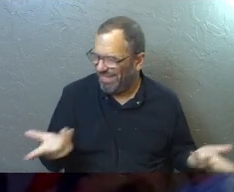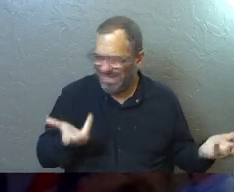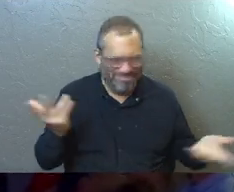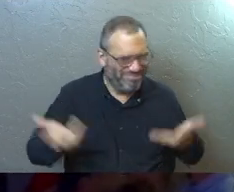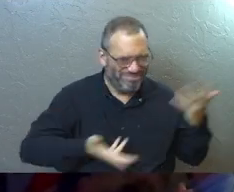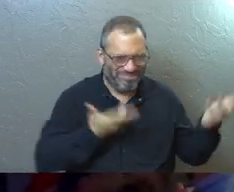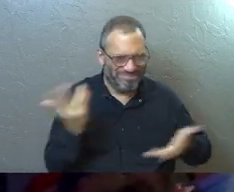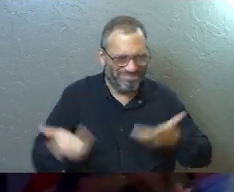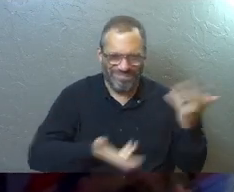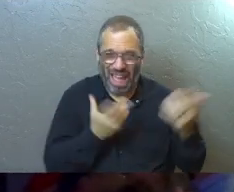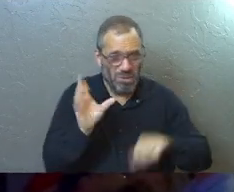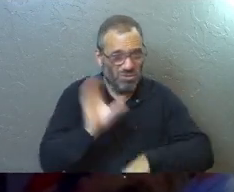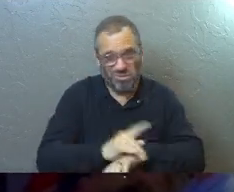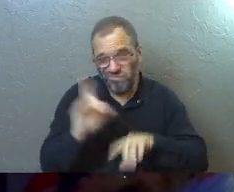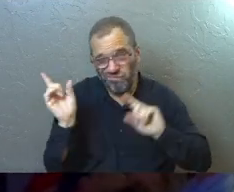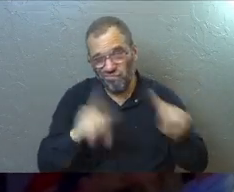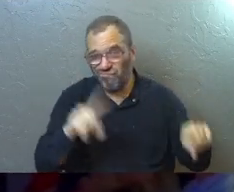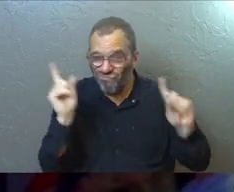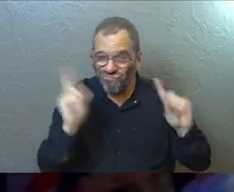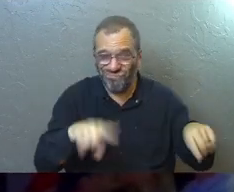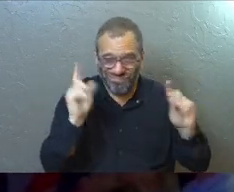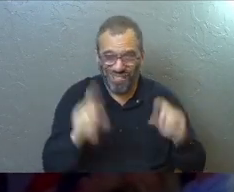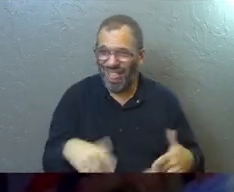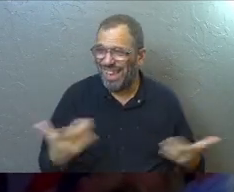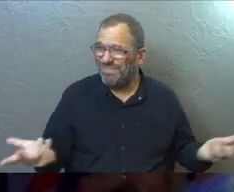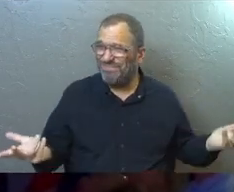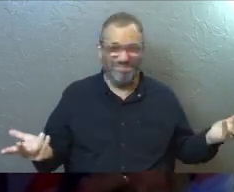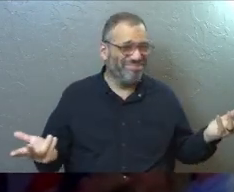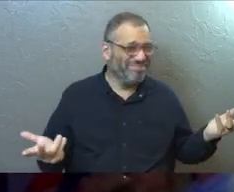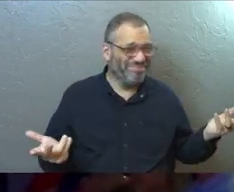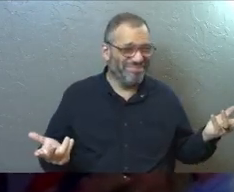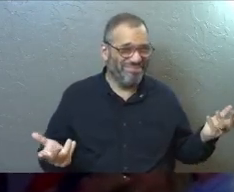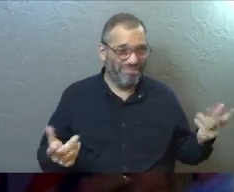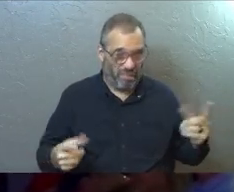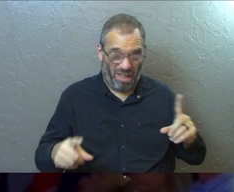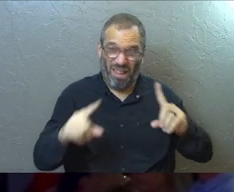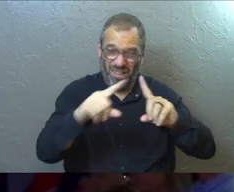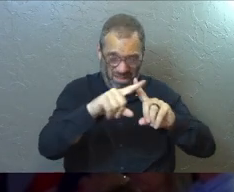like, I've been going to church for a long time, but I don't feel like it ever took.